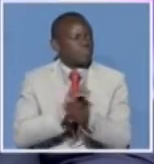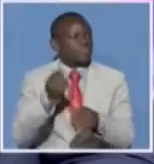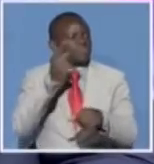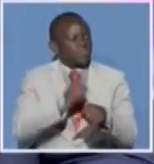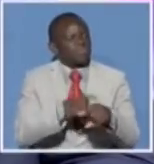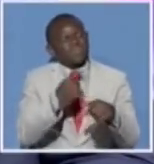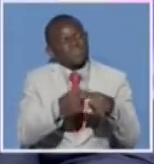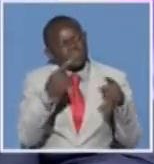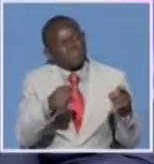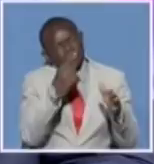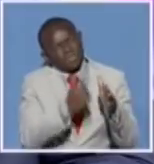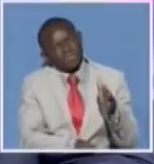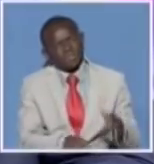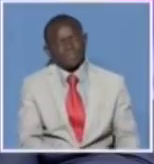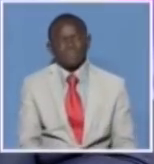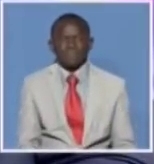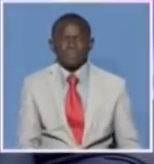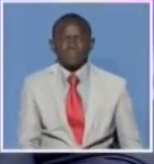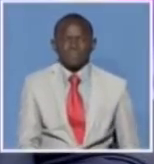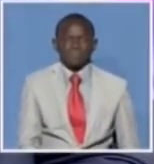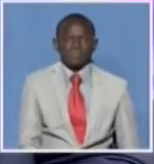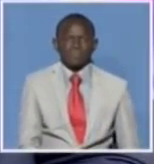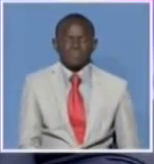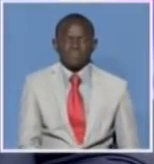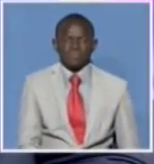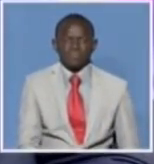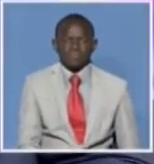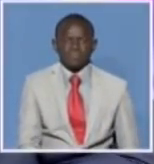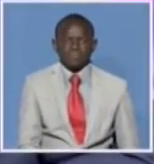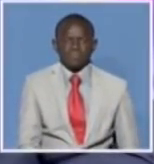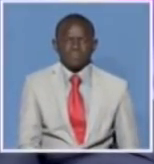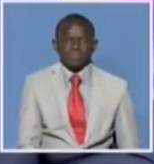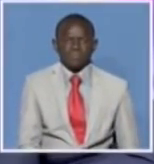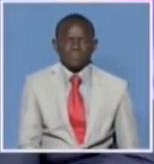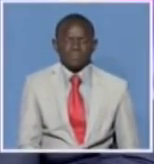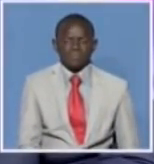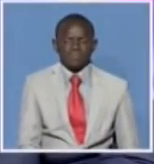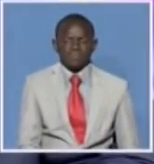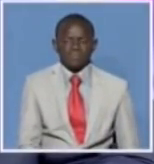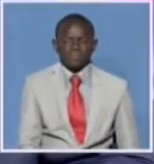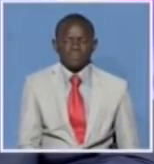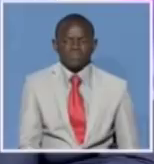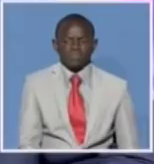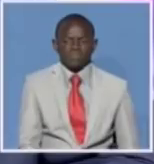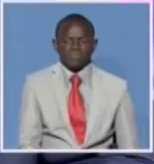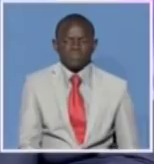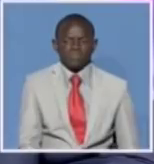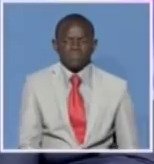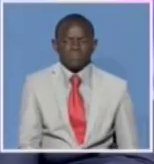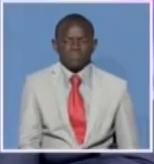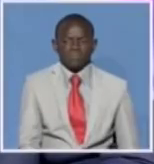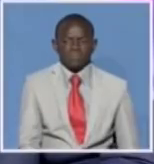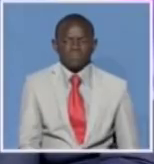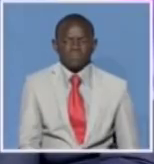before I discuss the issue of leakage, maybe just to create the context,